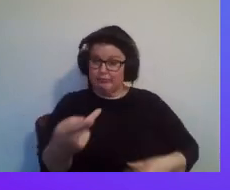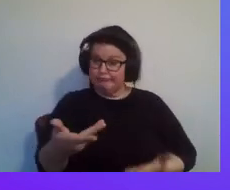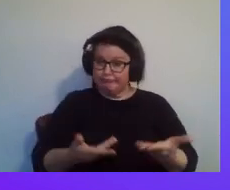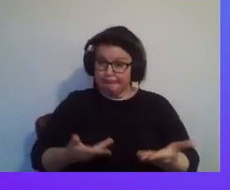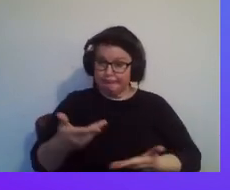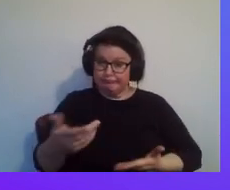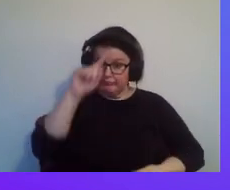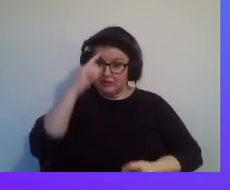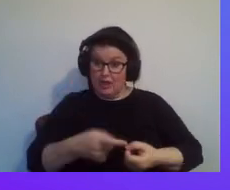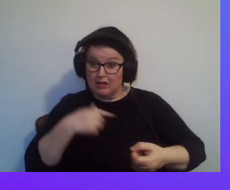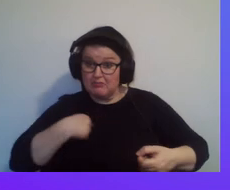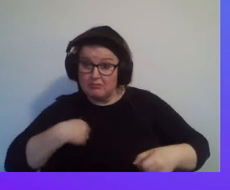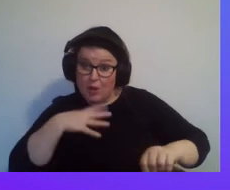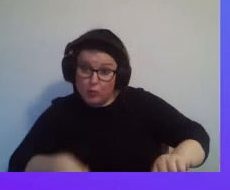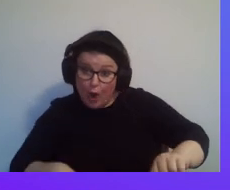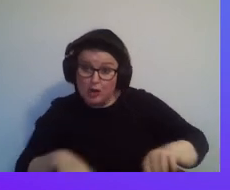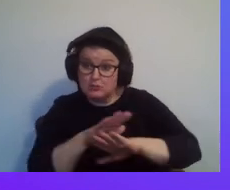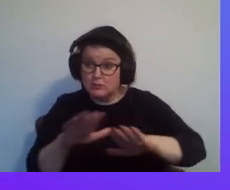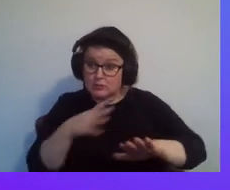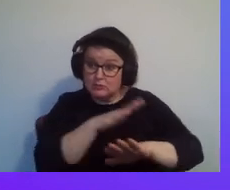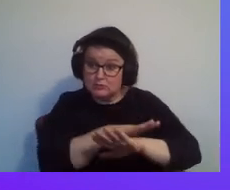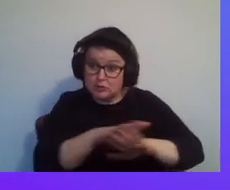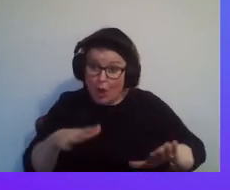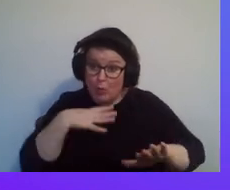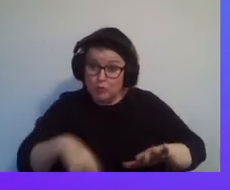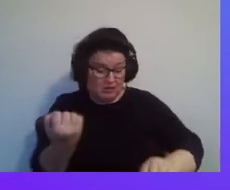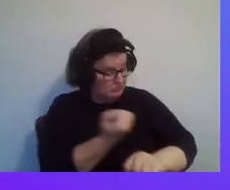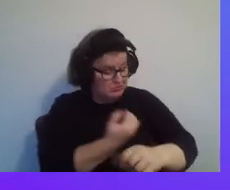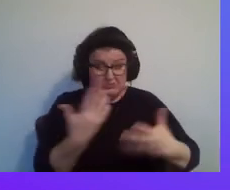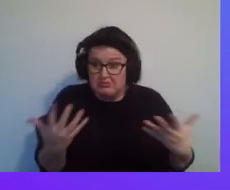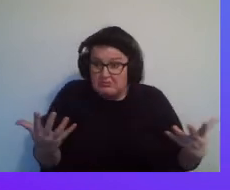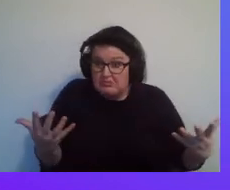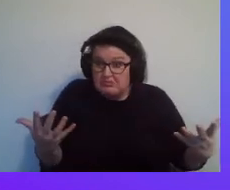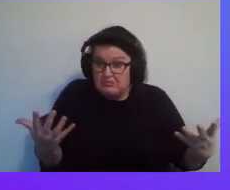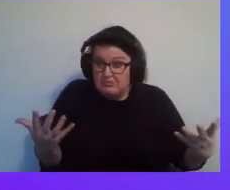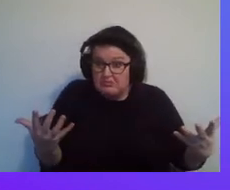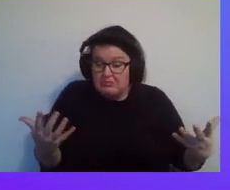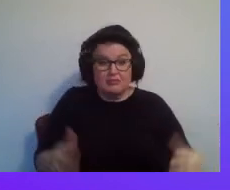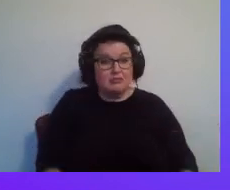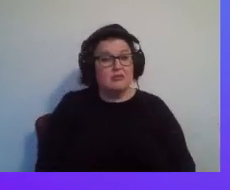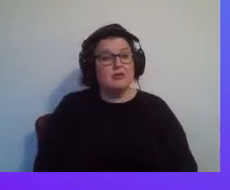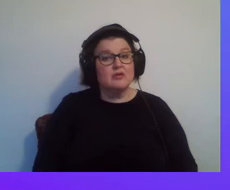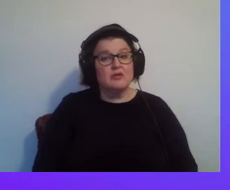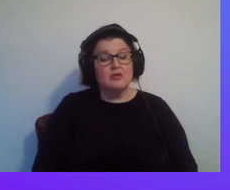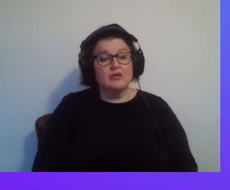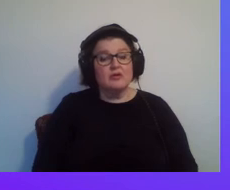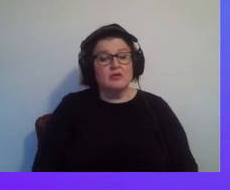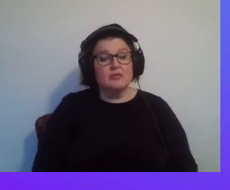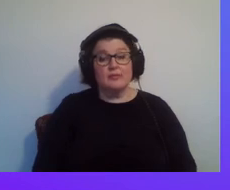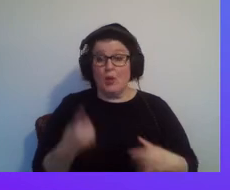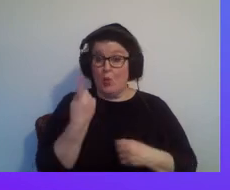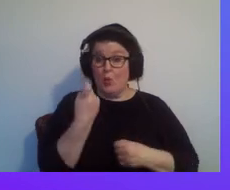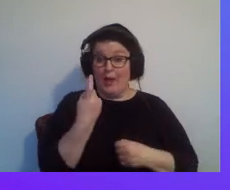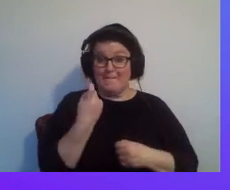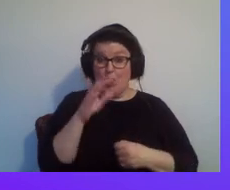on the line who will Let be able just to take speak a number of those, and then you can answer them together. There's another one that Lizzie F has said, what would you say to people who are finding it difficult